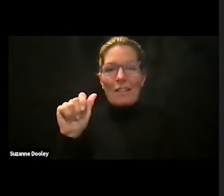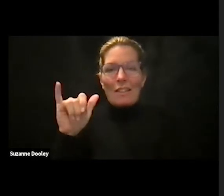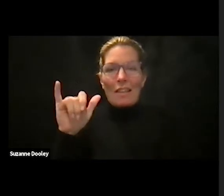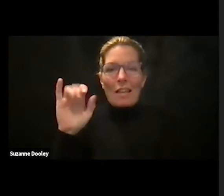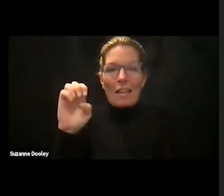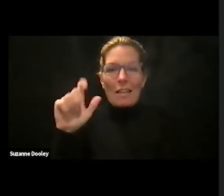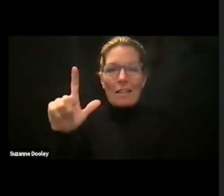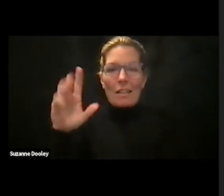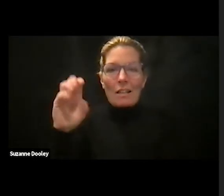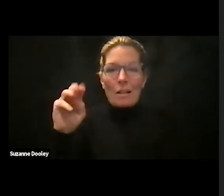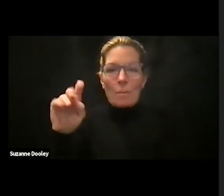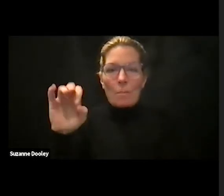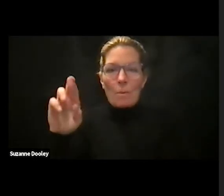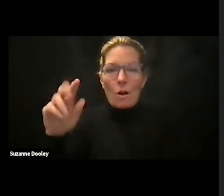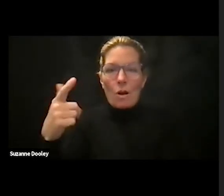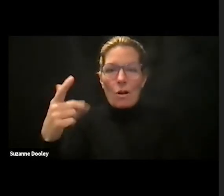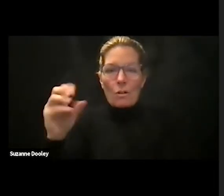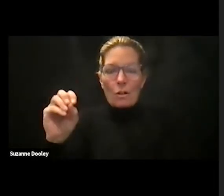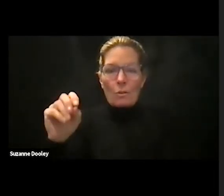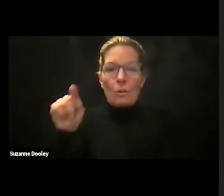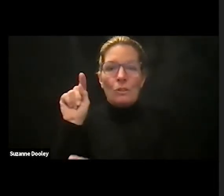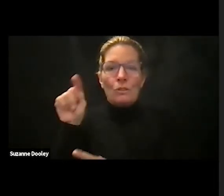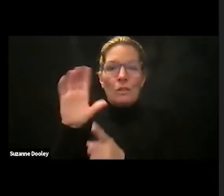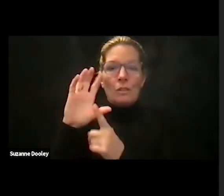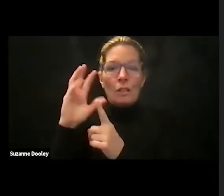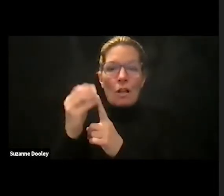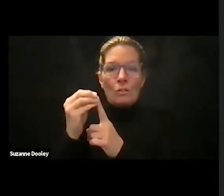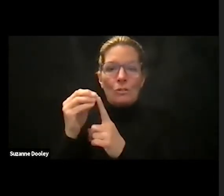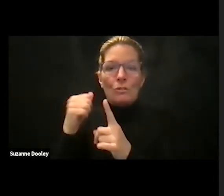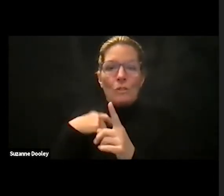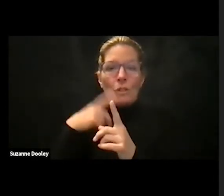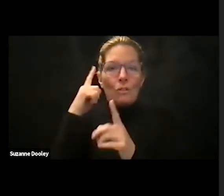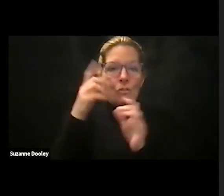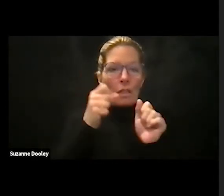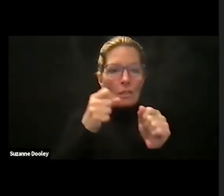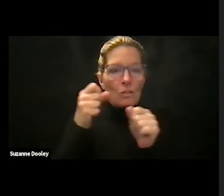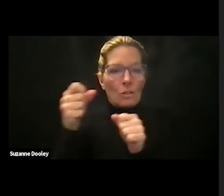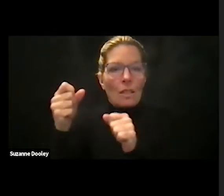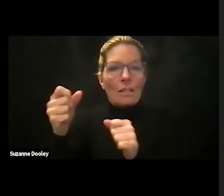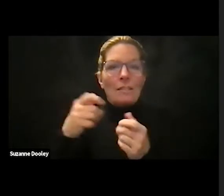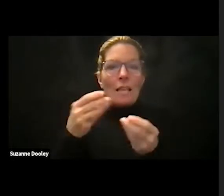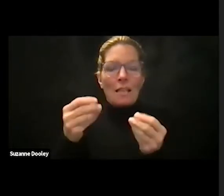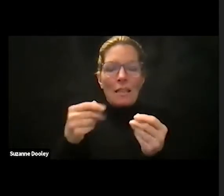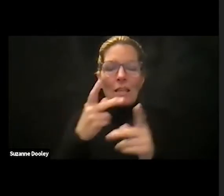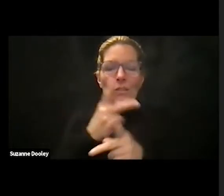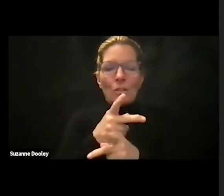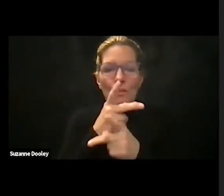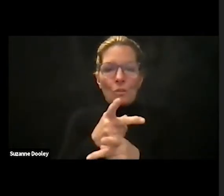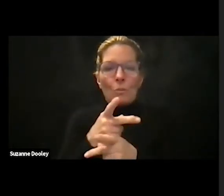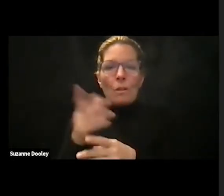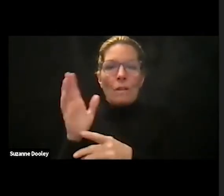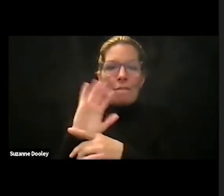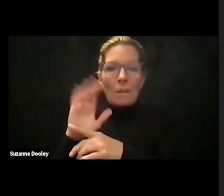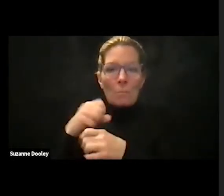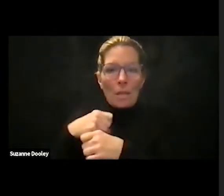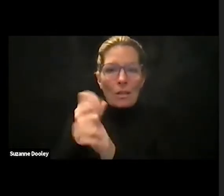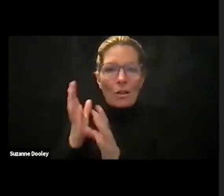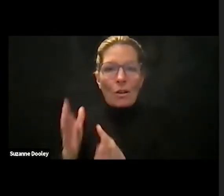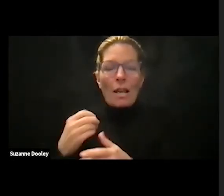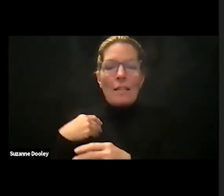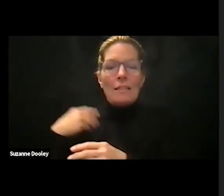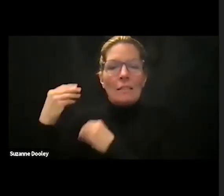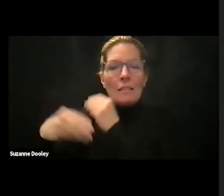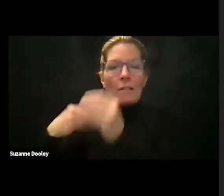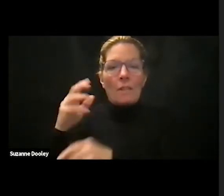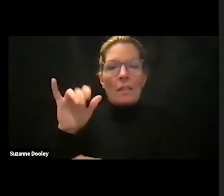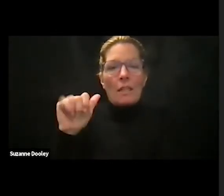Camargo. Lyell is a cultural strategist, land steward, filmmaker, artist, and is a descendant of the